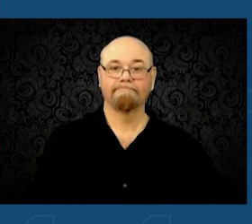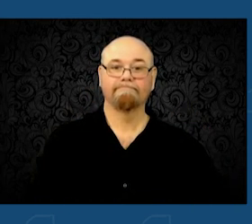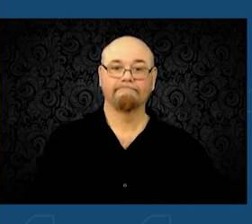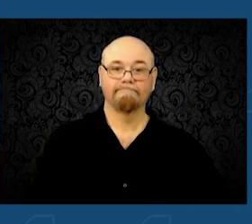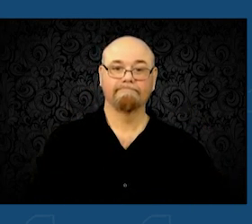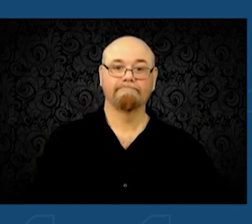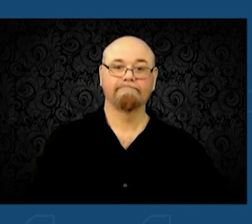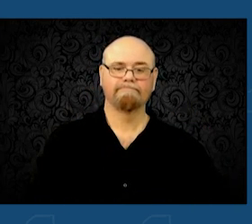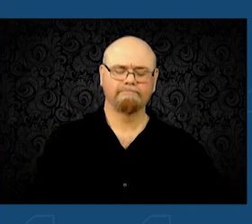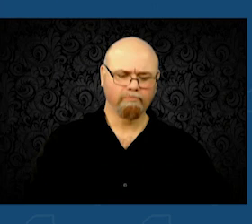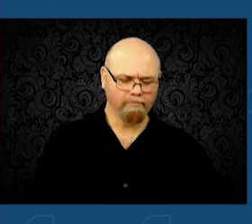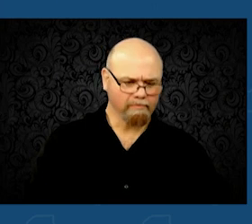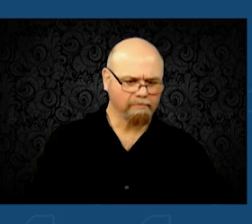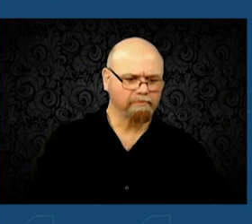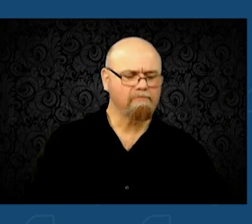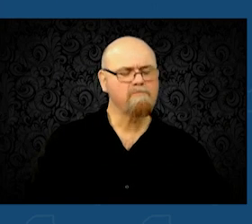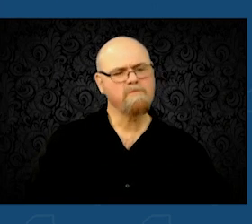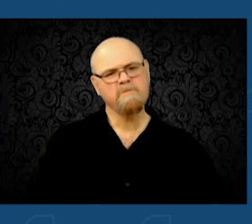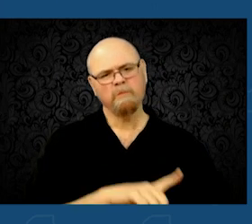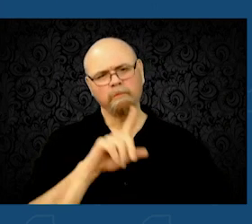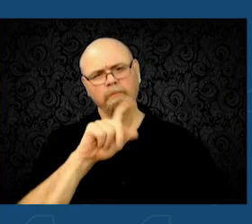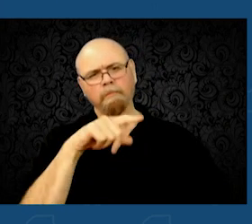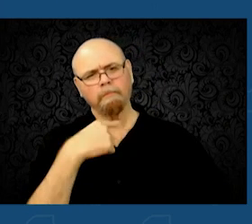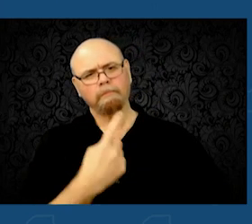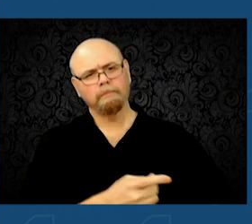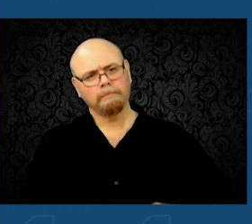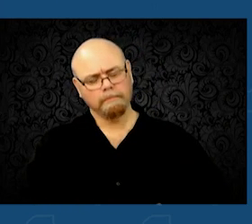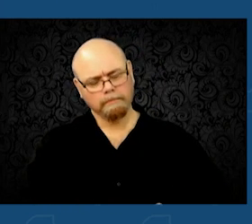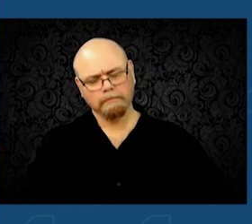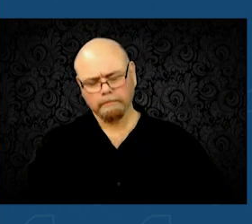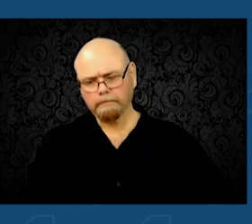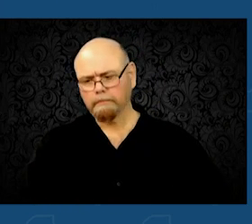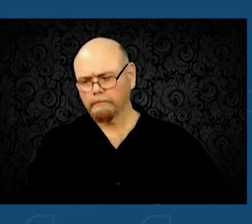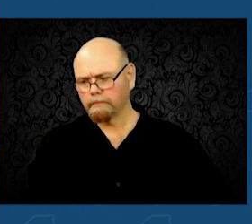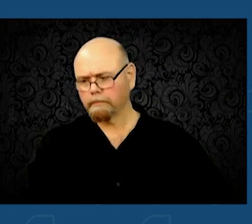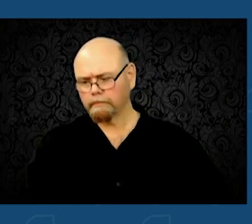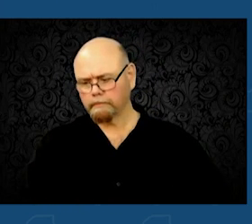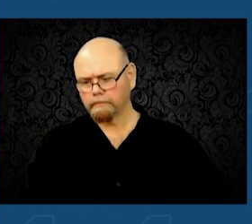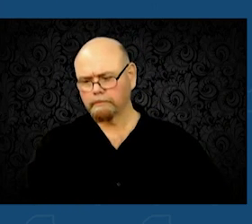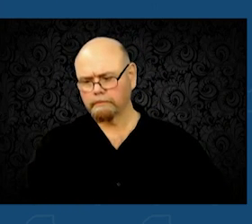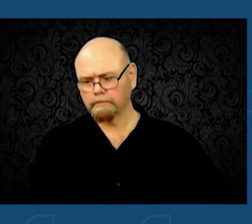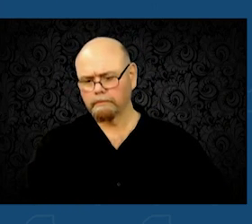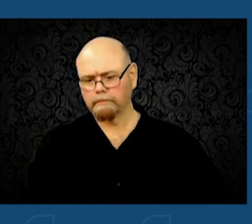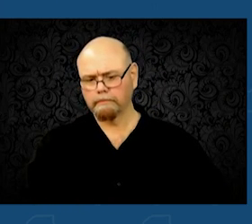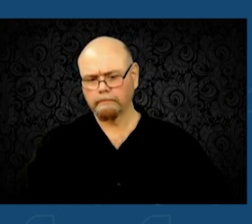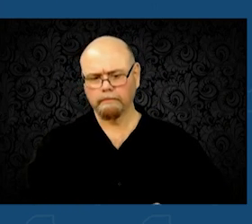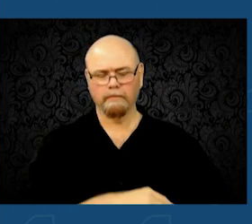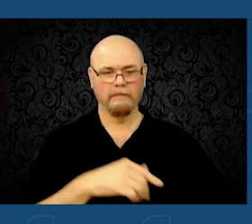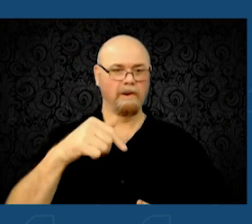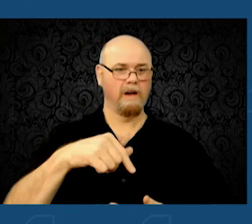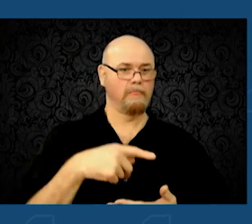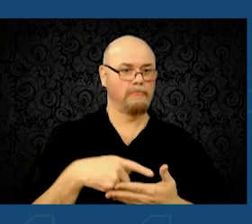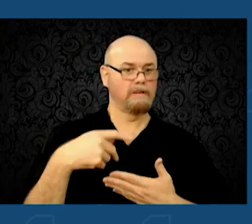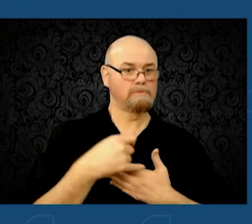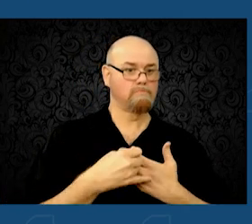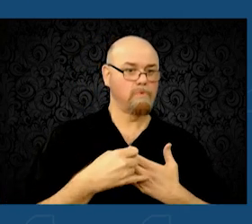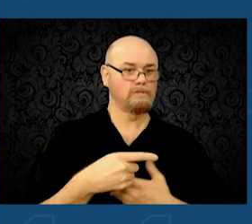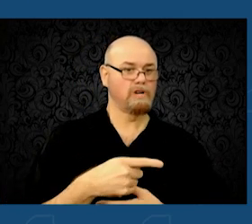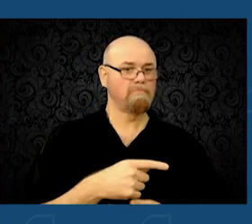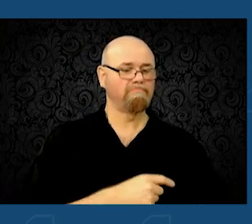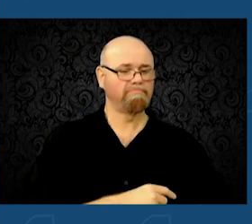You know, I have to say that this project is